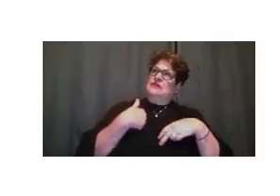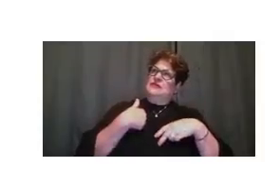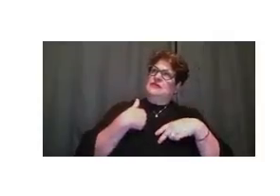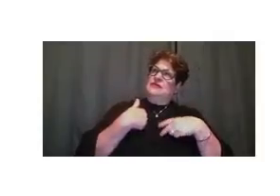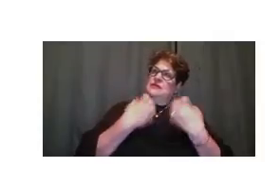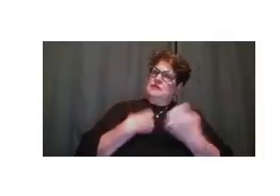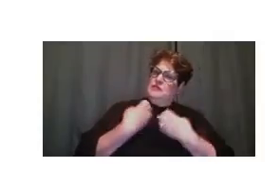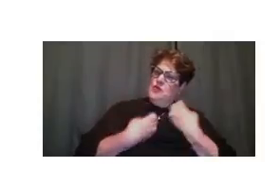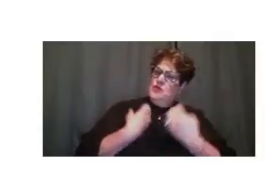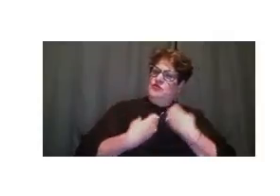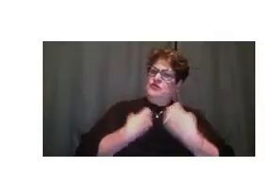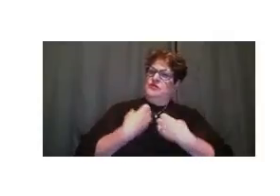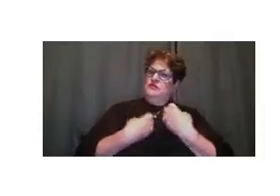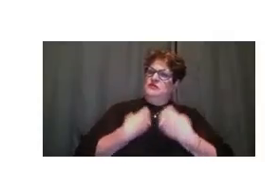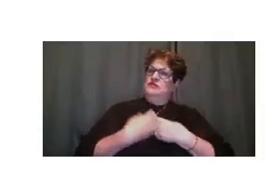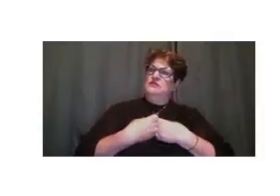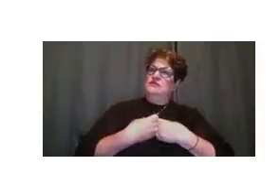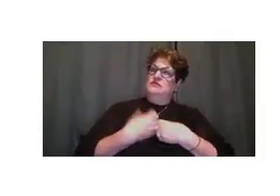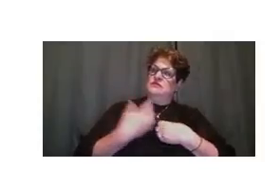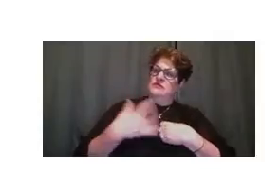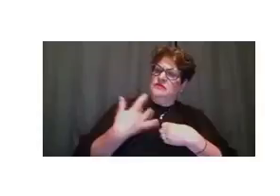emotions, who are trying to